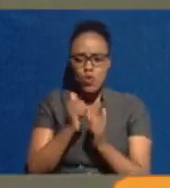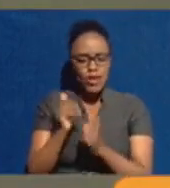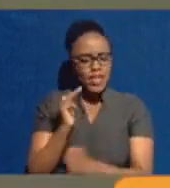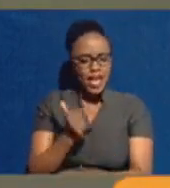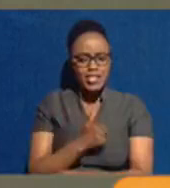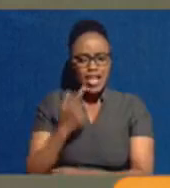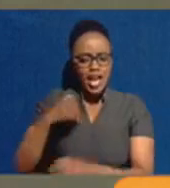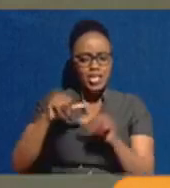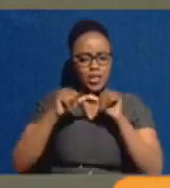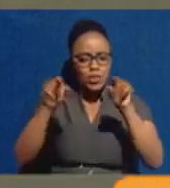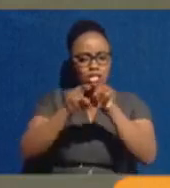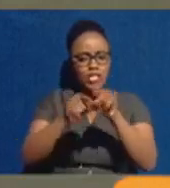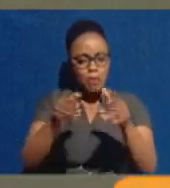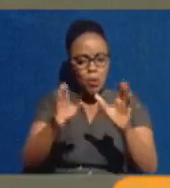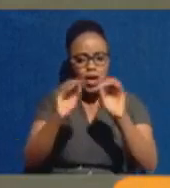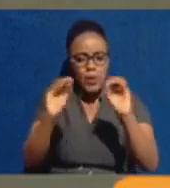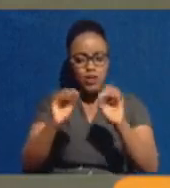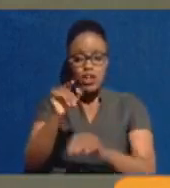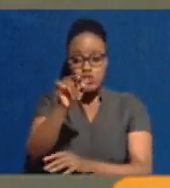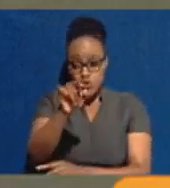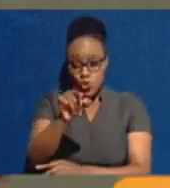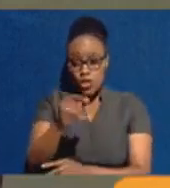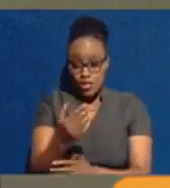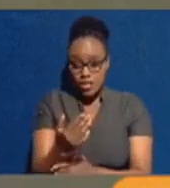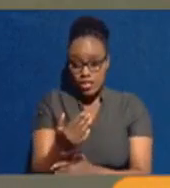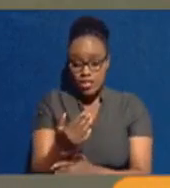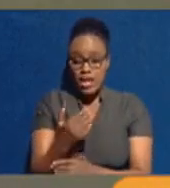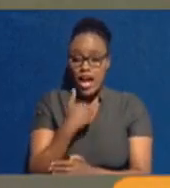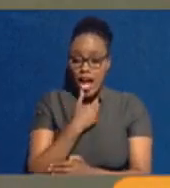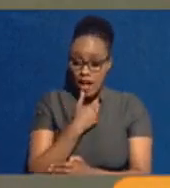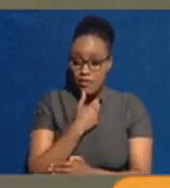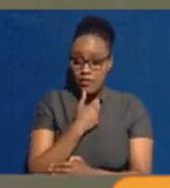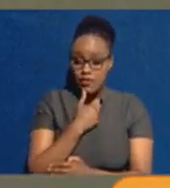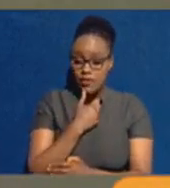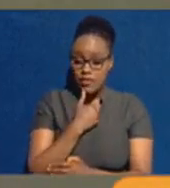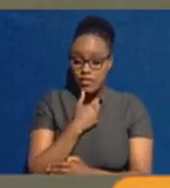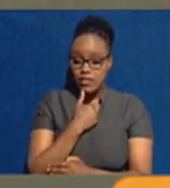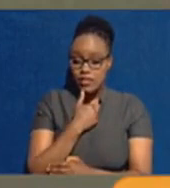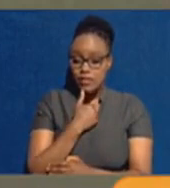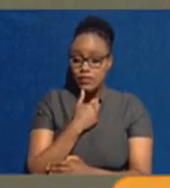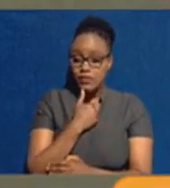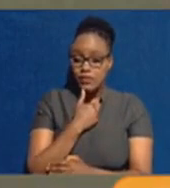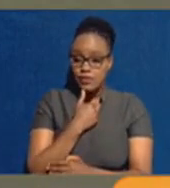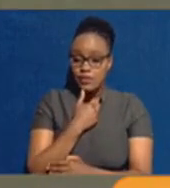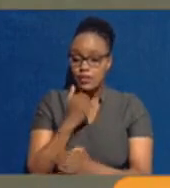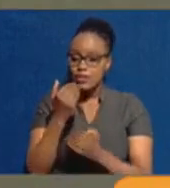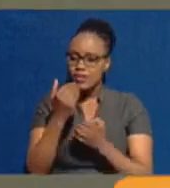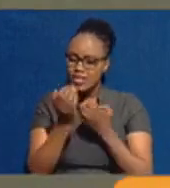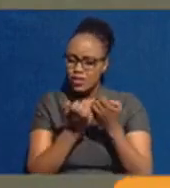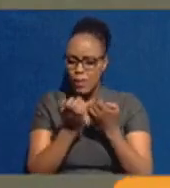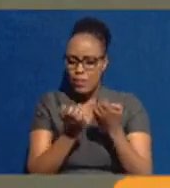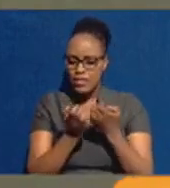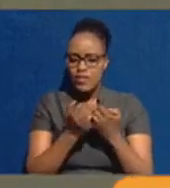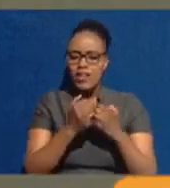We cannot continue this. Europe, you've heard, is trading at